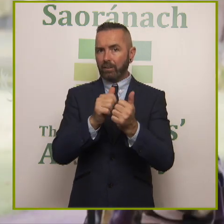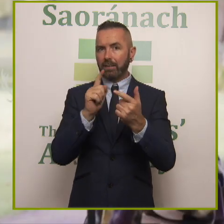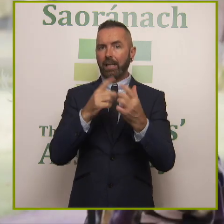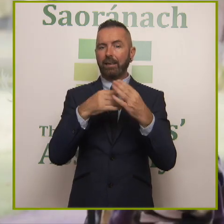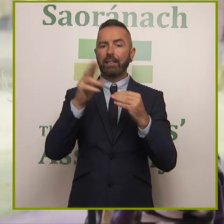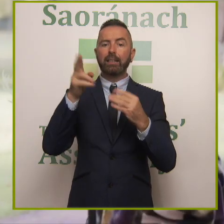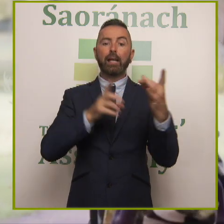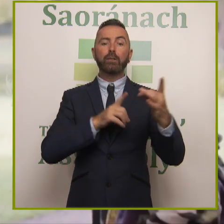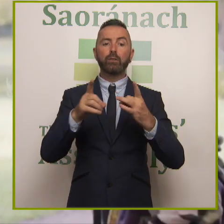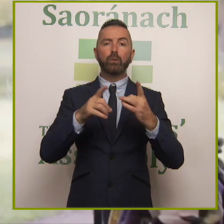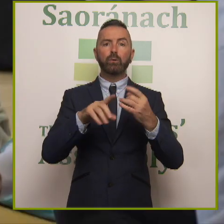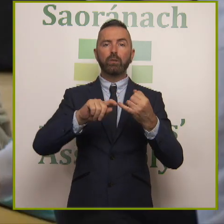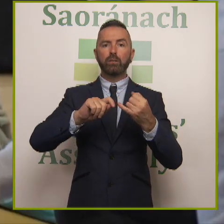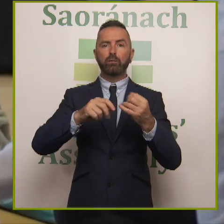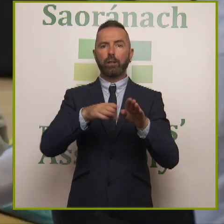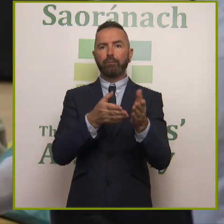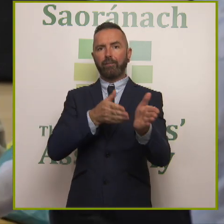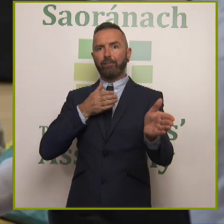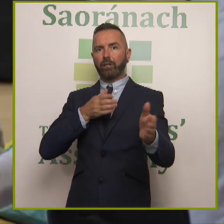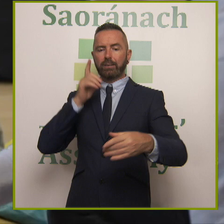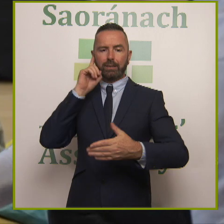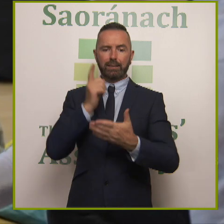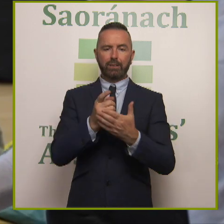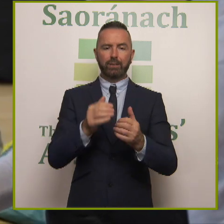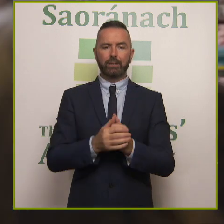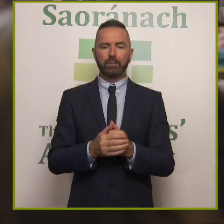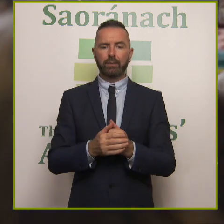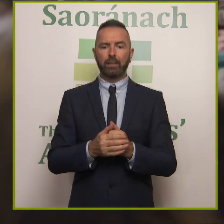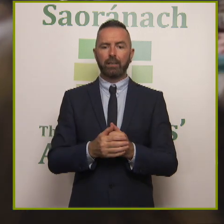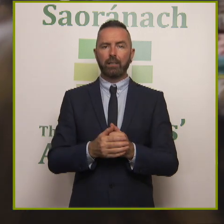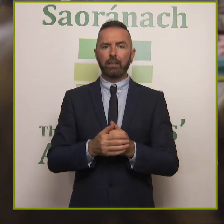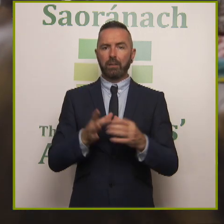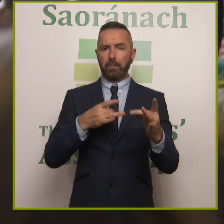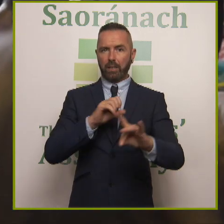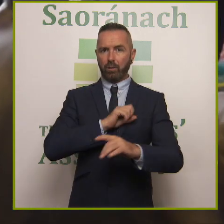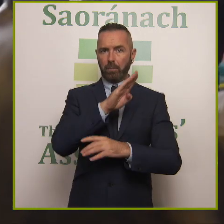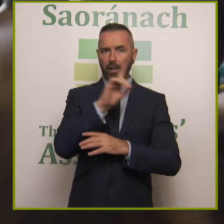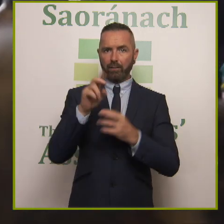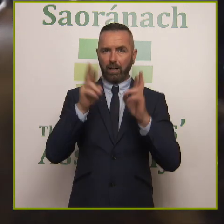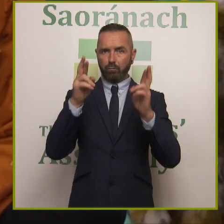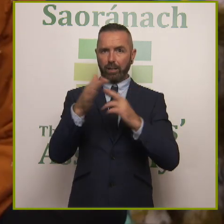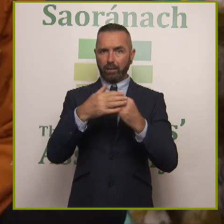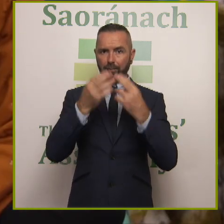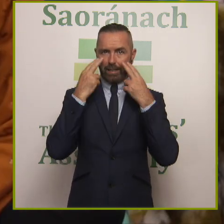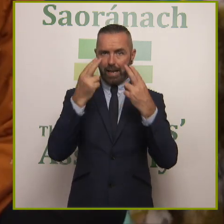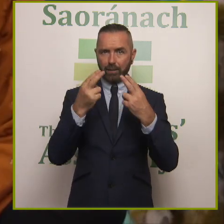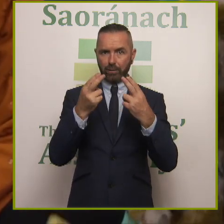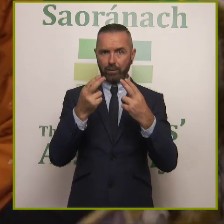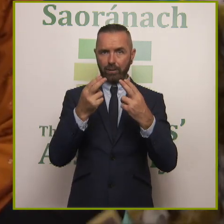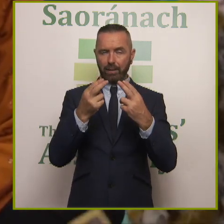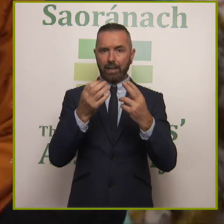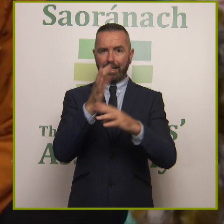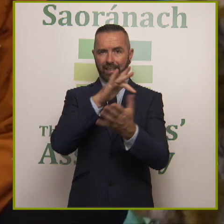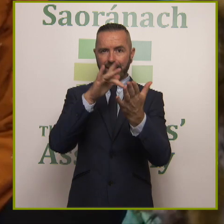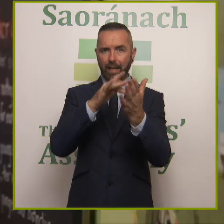that we can do to address this issue. To put biodiversity and the rights of nature at the heart of decisions that